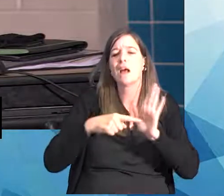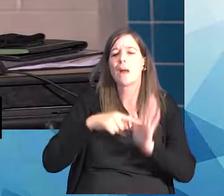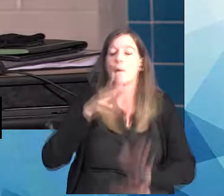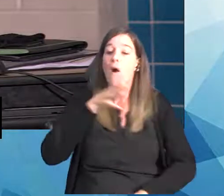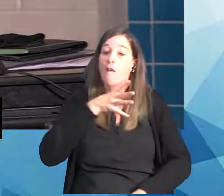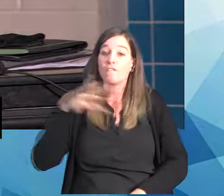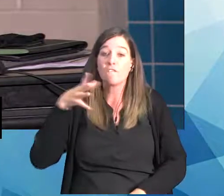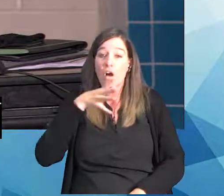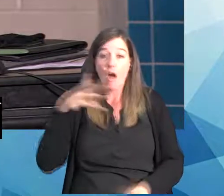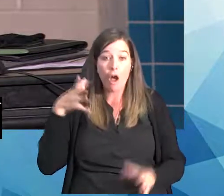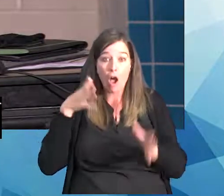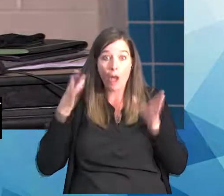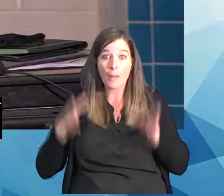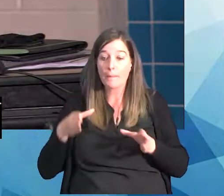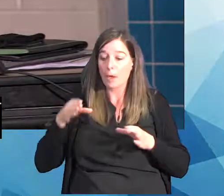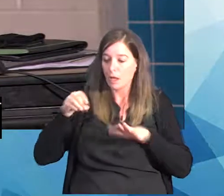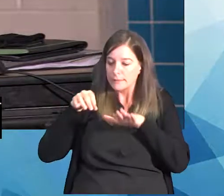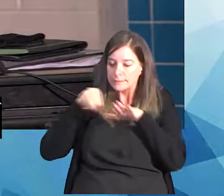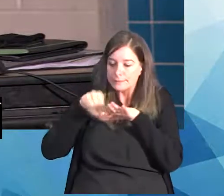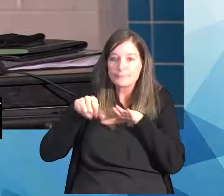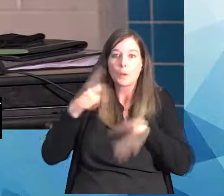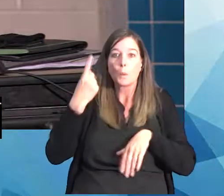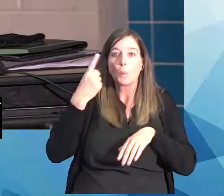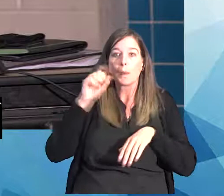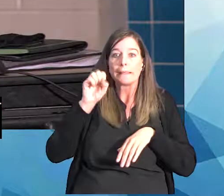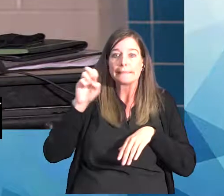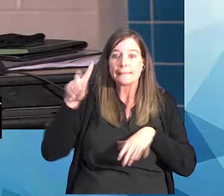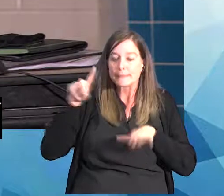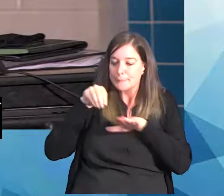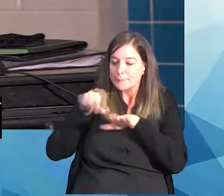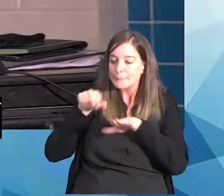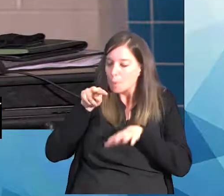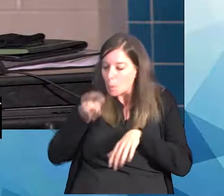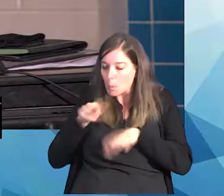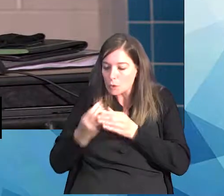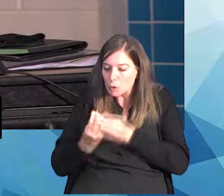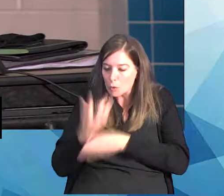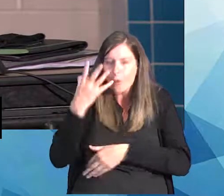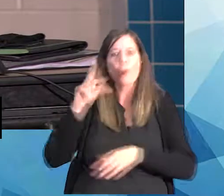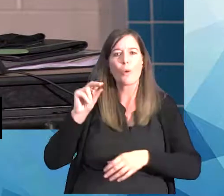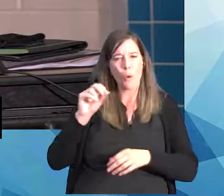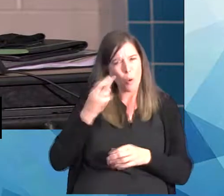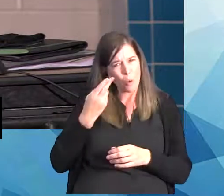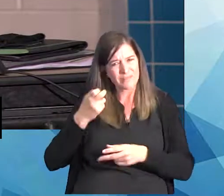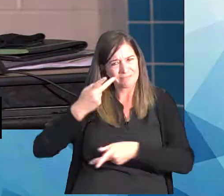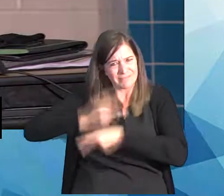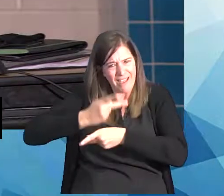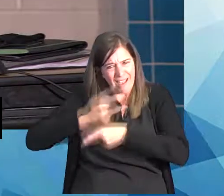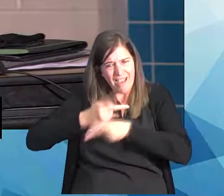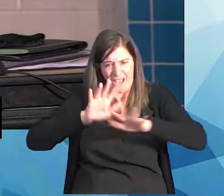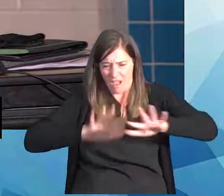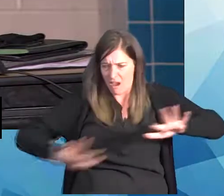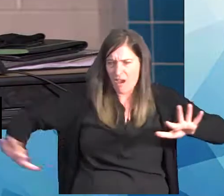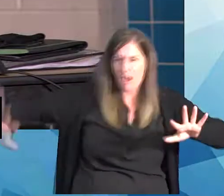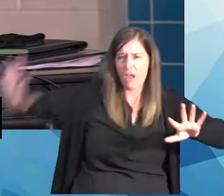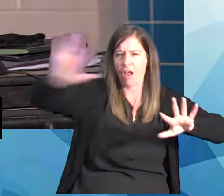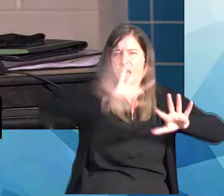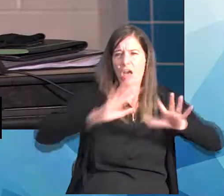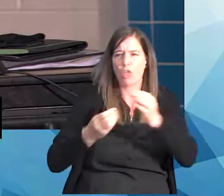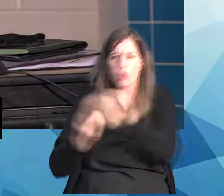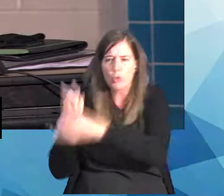seed only and watch it grow, but tends to the rest of the crops and gardens. Number 3, Nancy